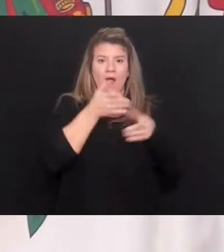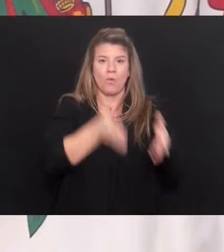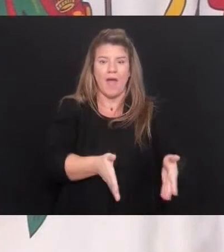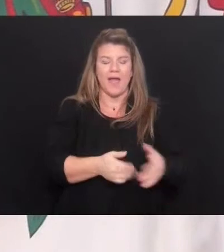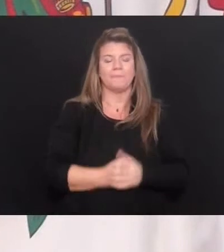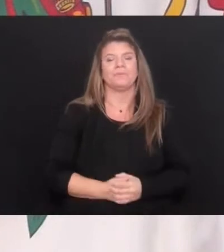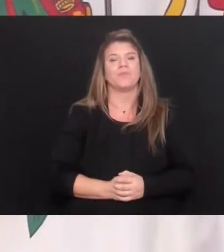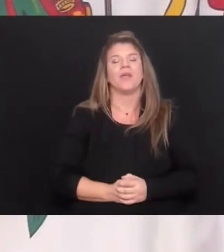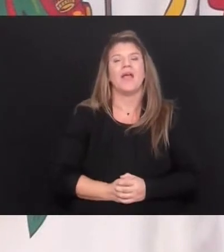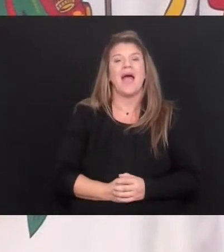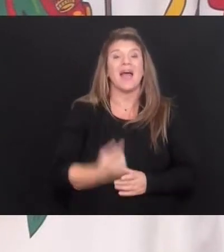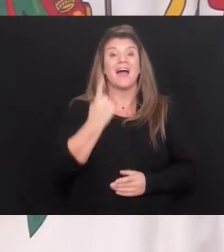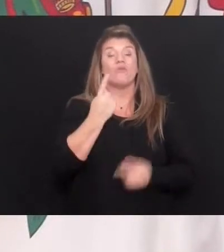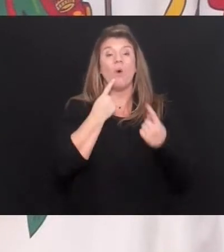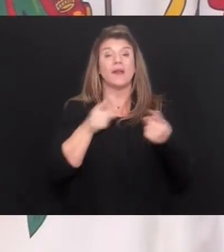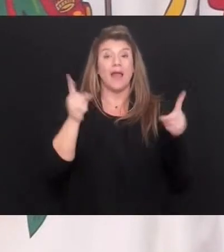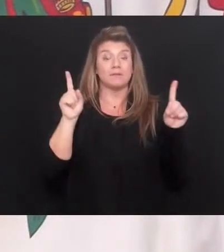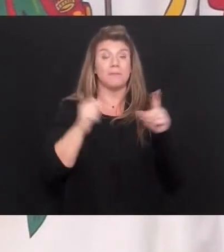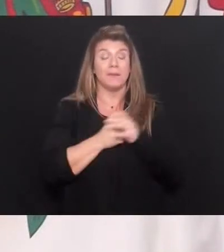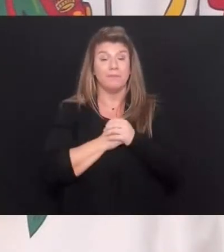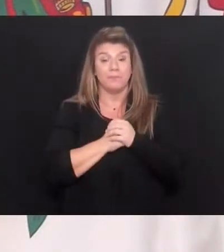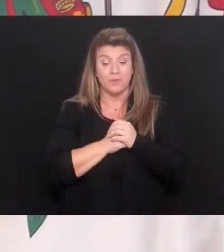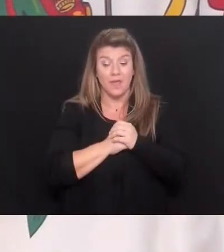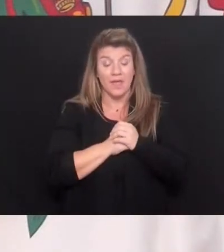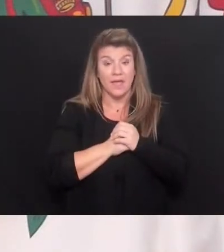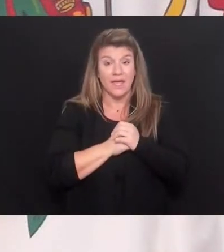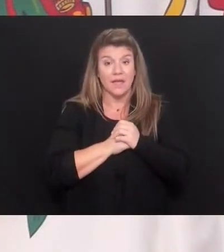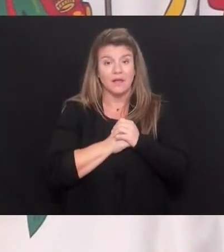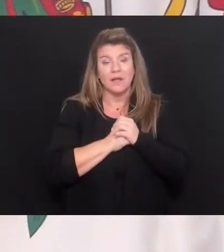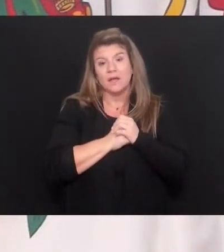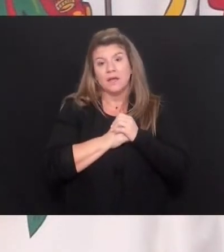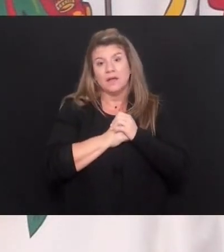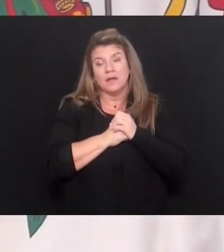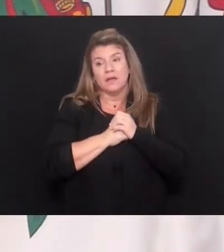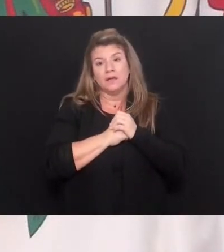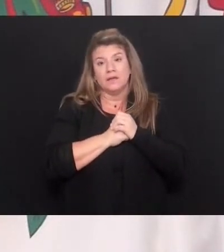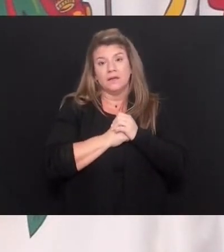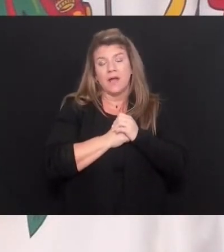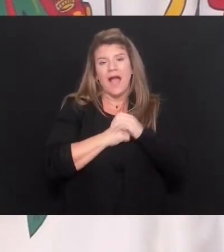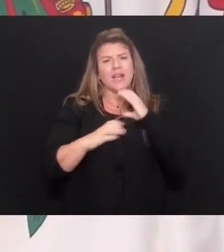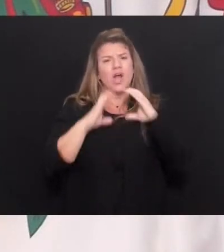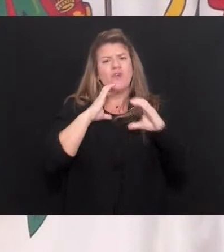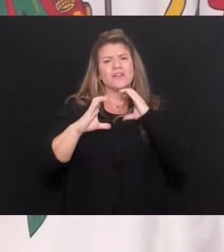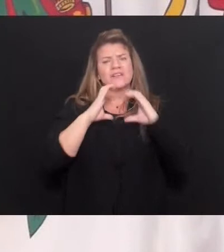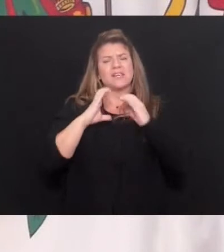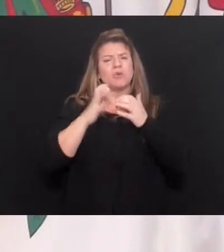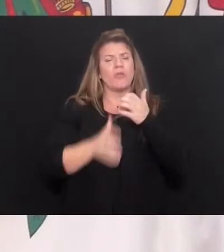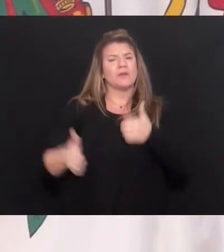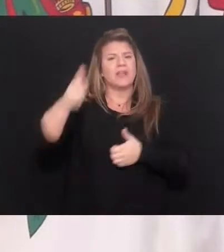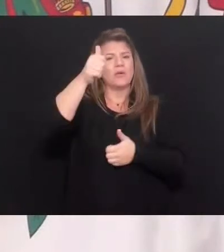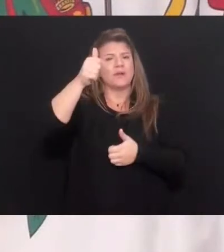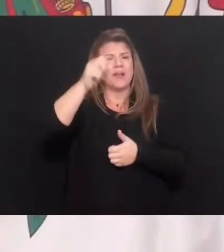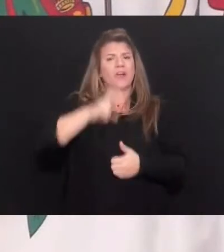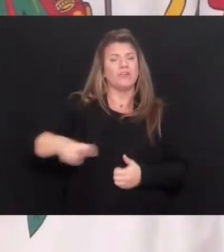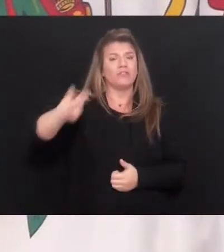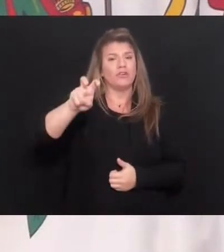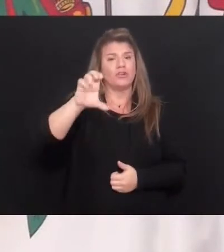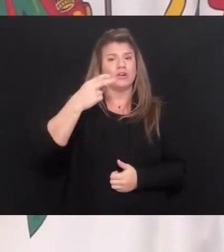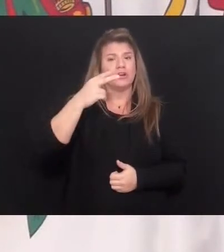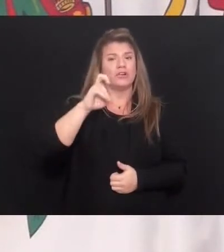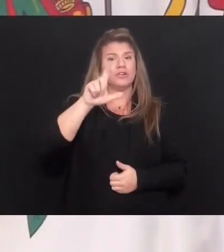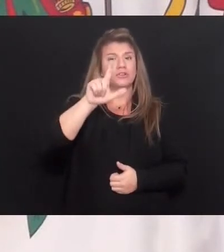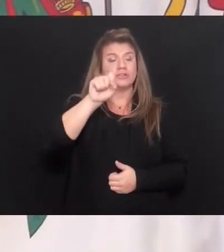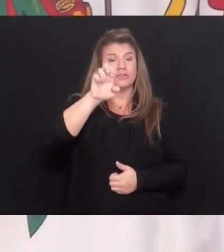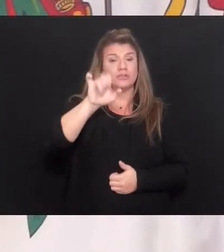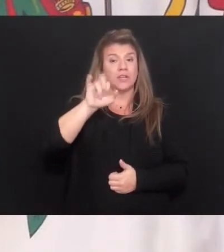got one announcement here. Had a conversation with our Secretary of Tourism and everything, Chelsea Ruby, the other